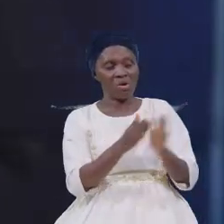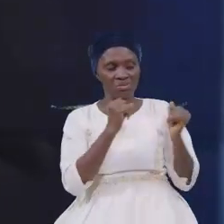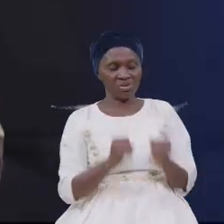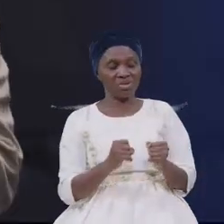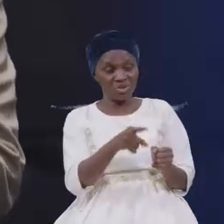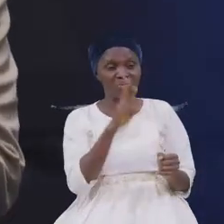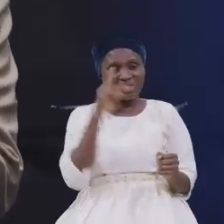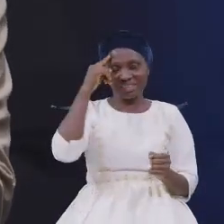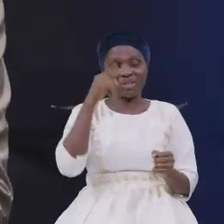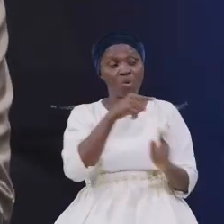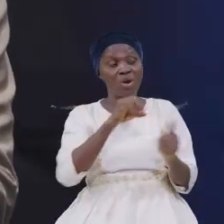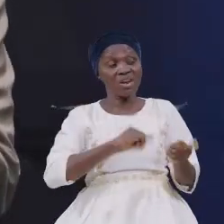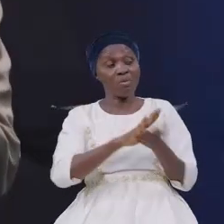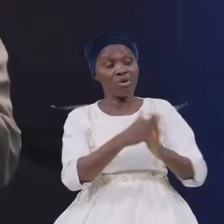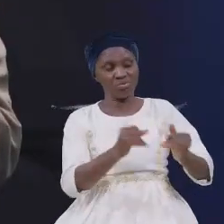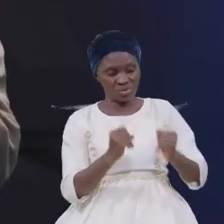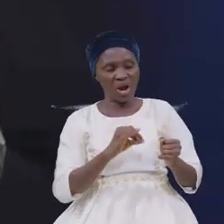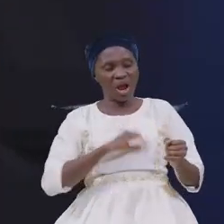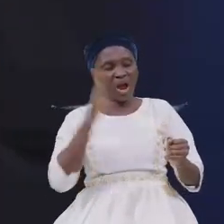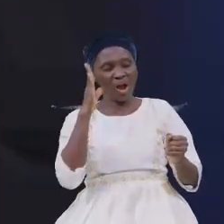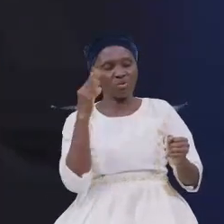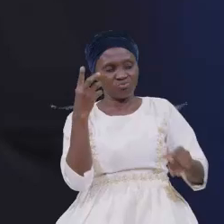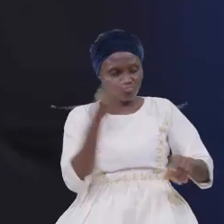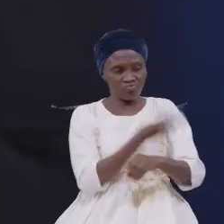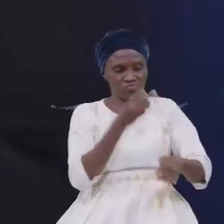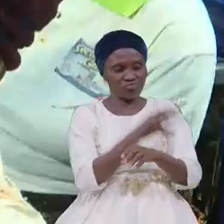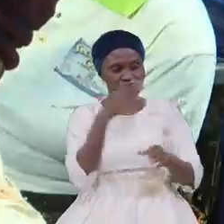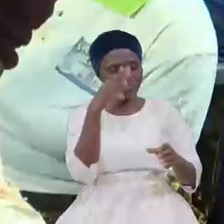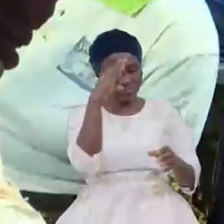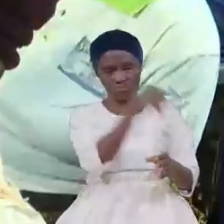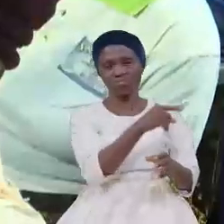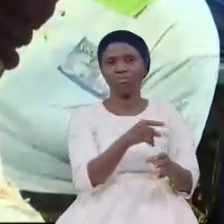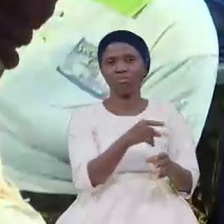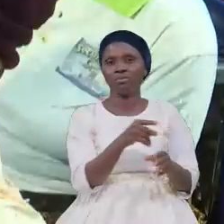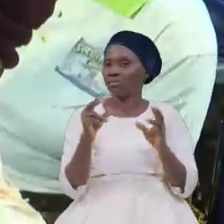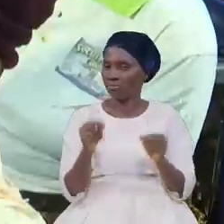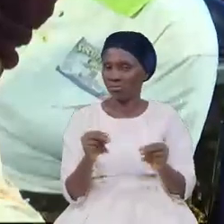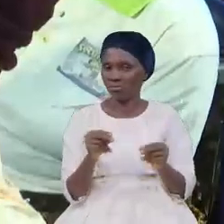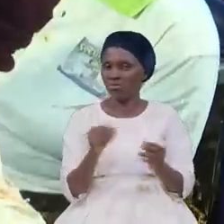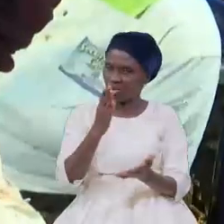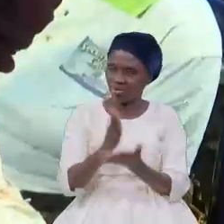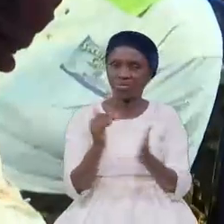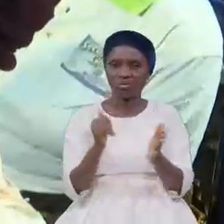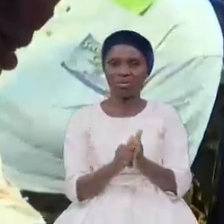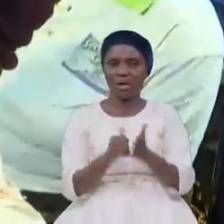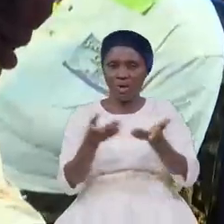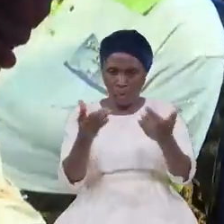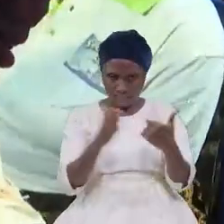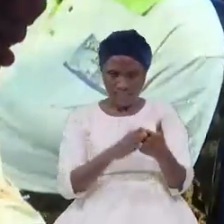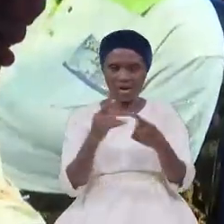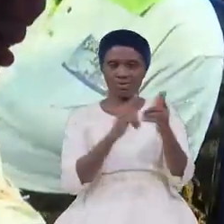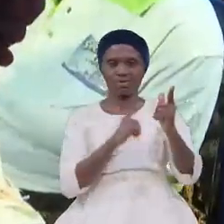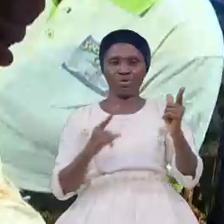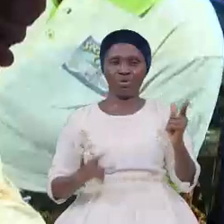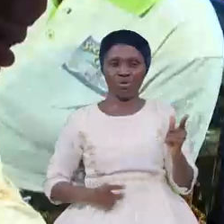with him. Forsake all those thoughts and let him return unto the Lord, and he will